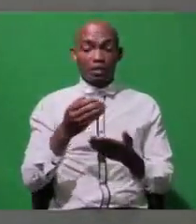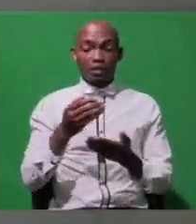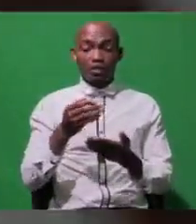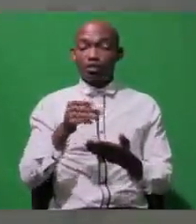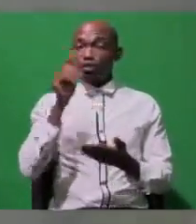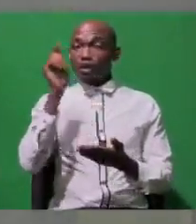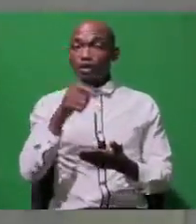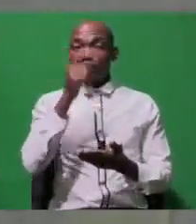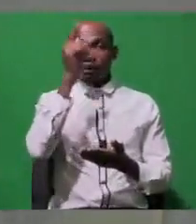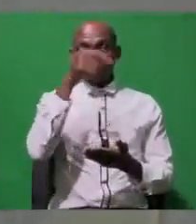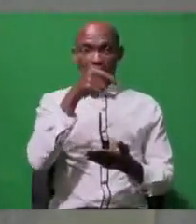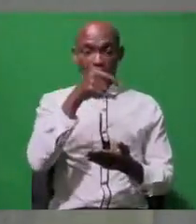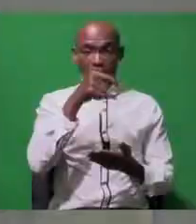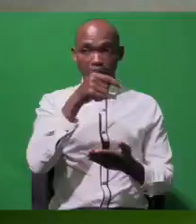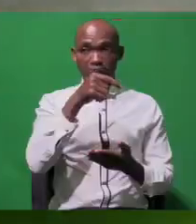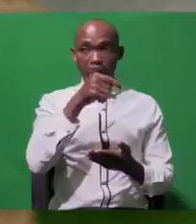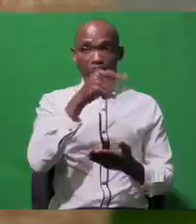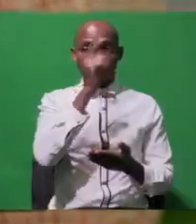280.